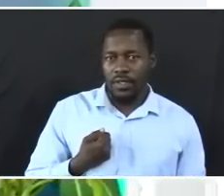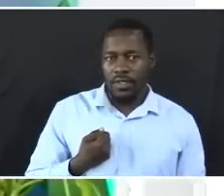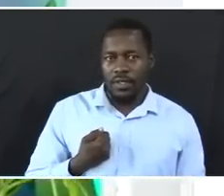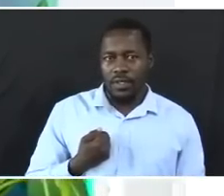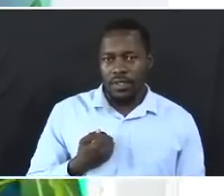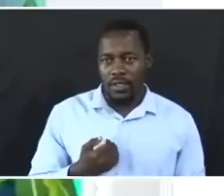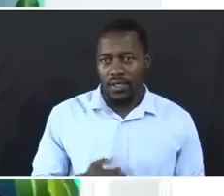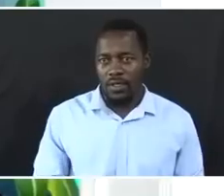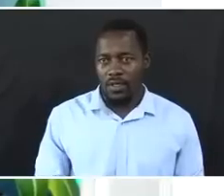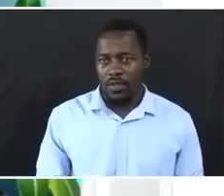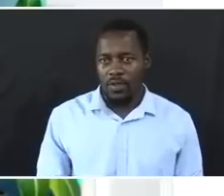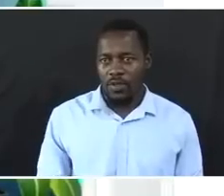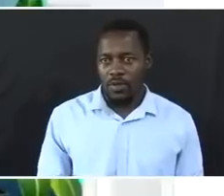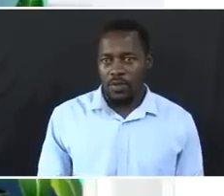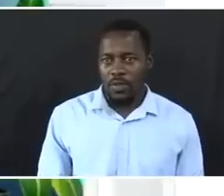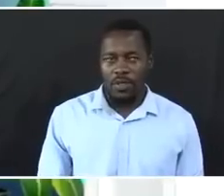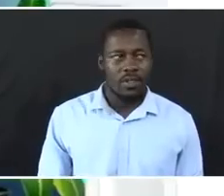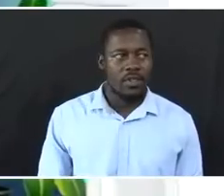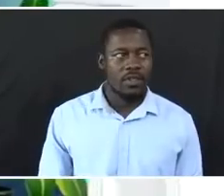Will still go ahead and do it.